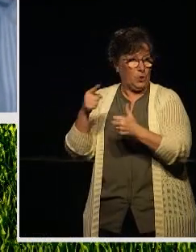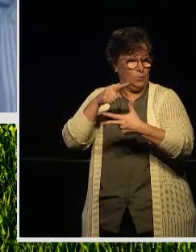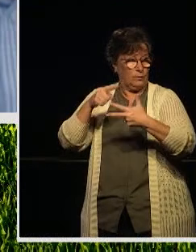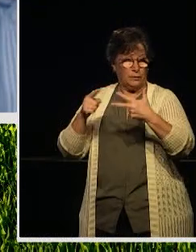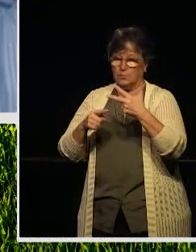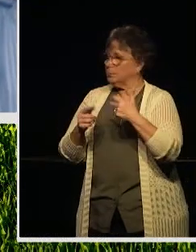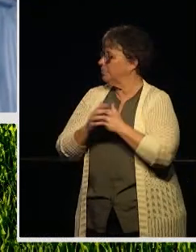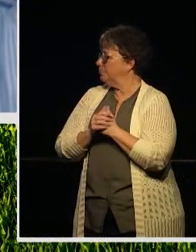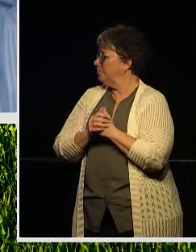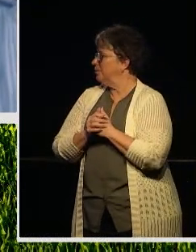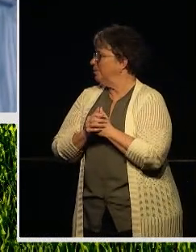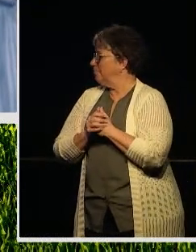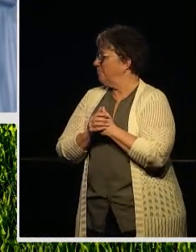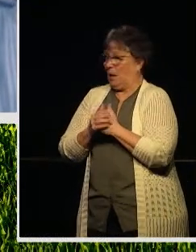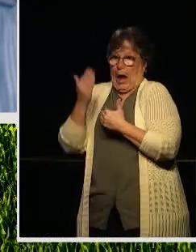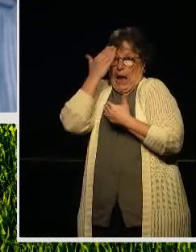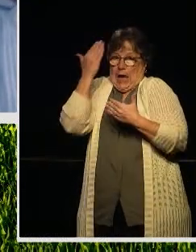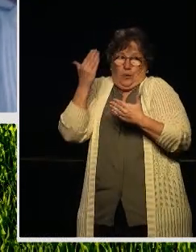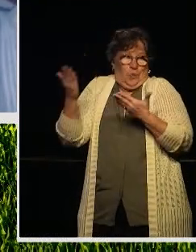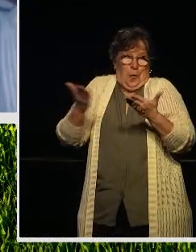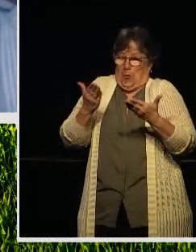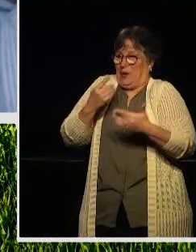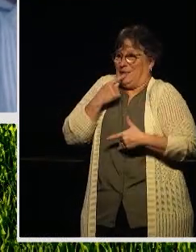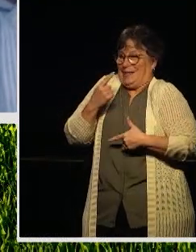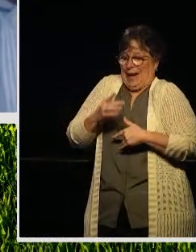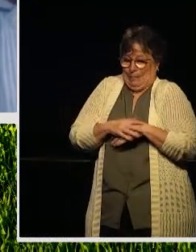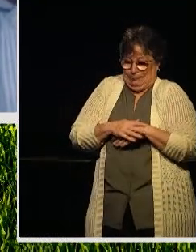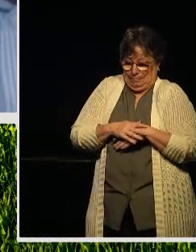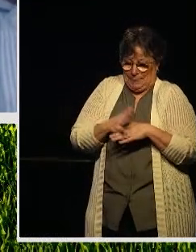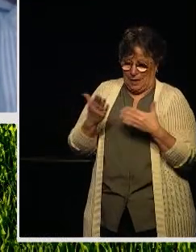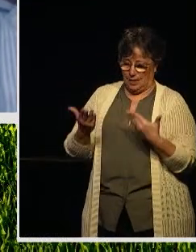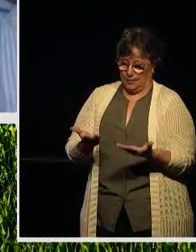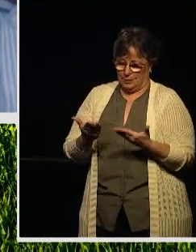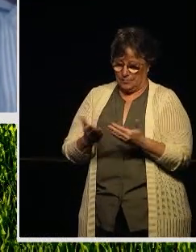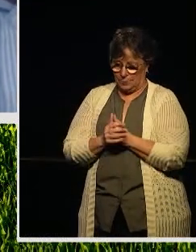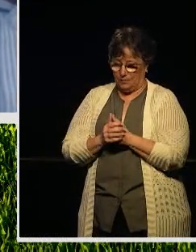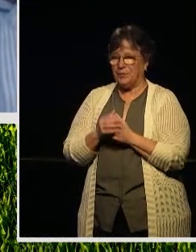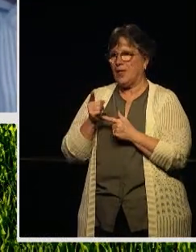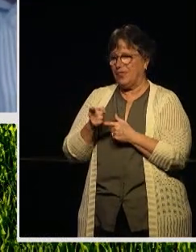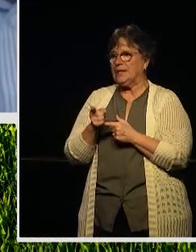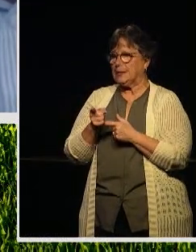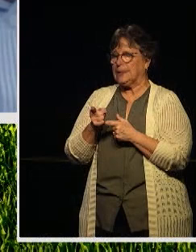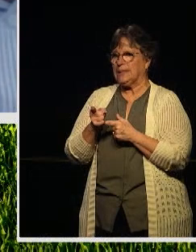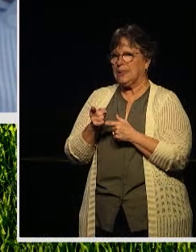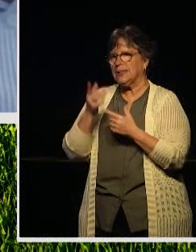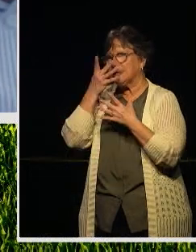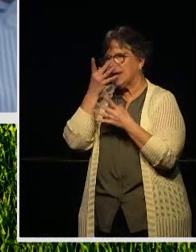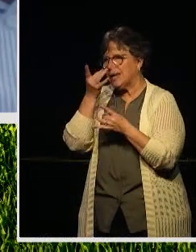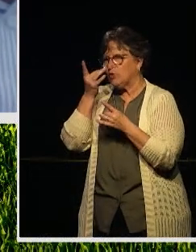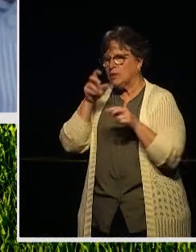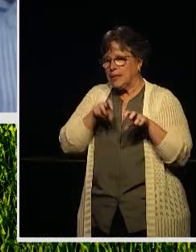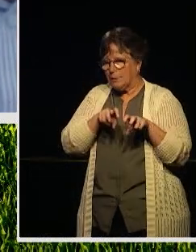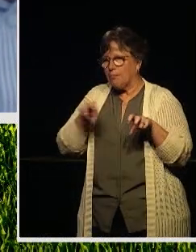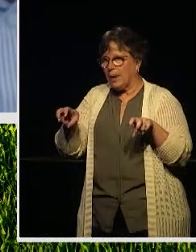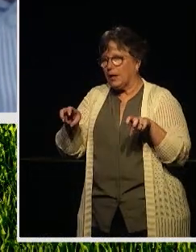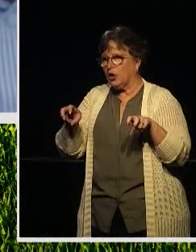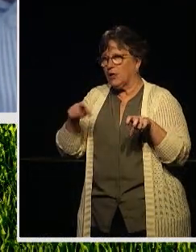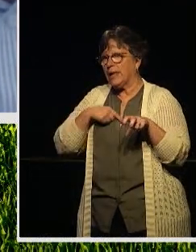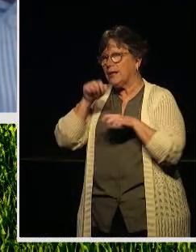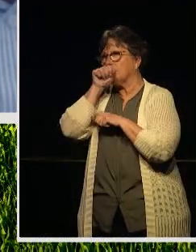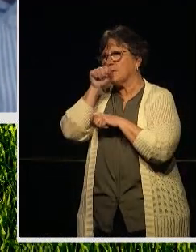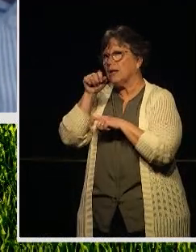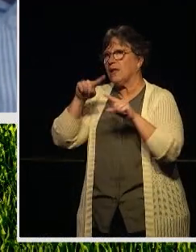I'll put you on the I'm spot. not really sure what to say. No, this is a really interesting panel, and I loved the